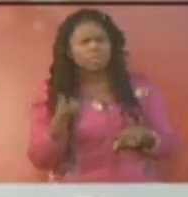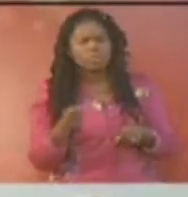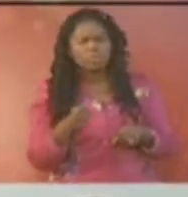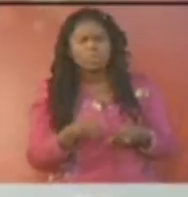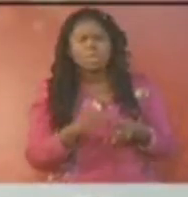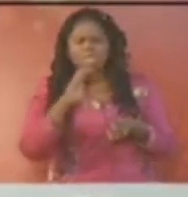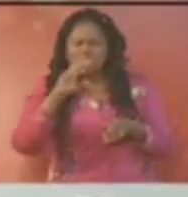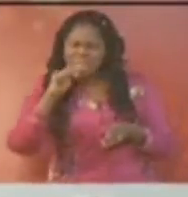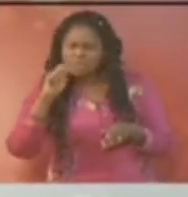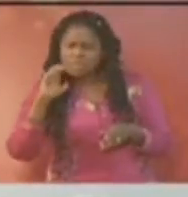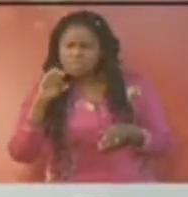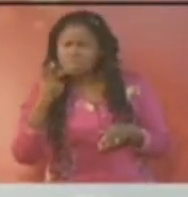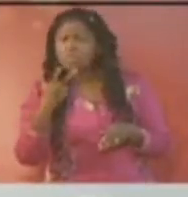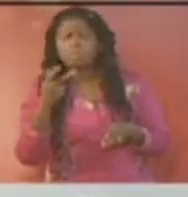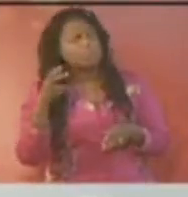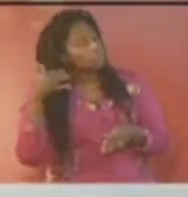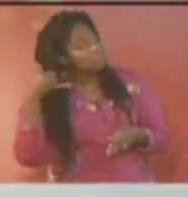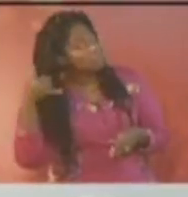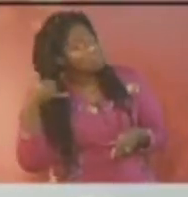CNC3?